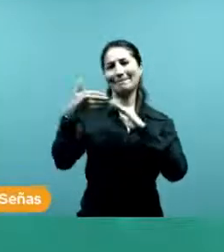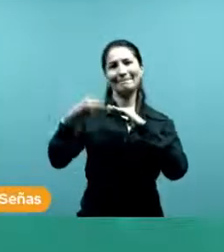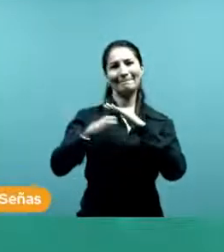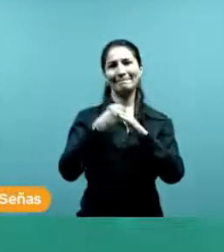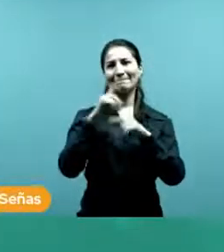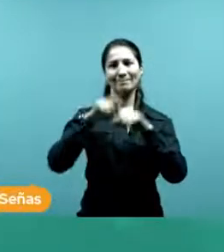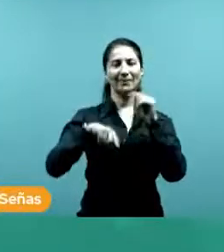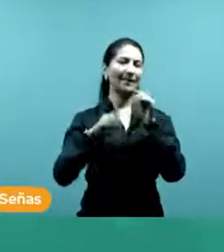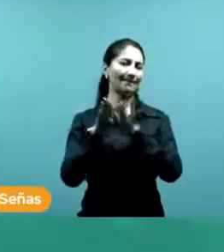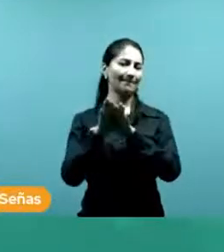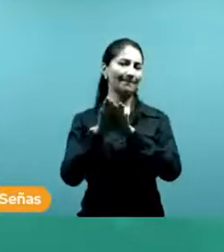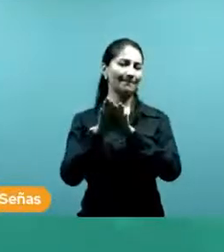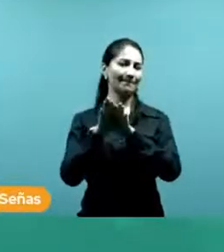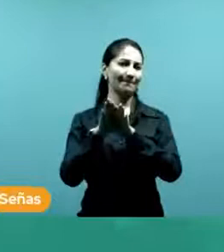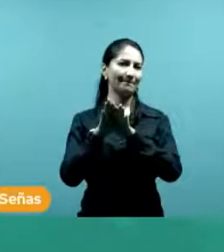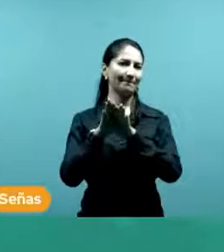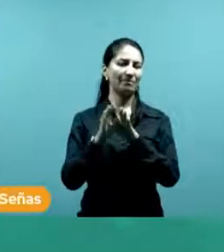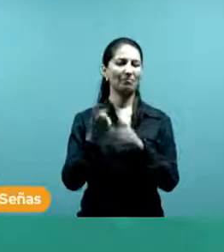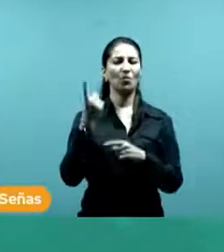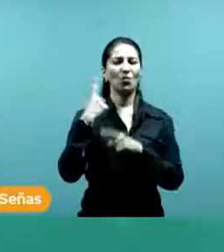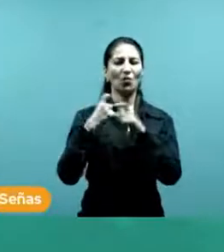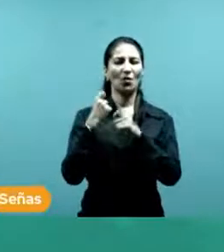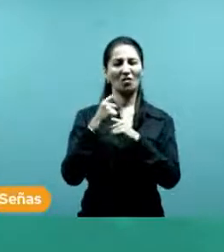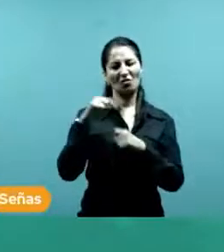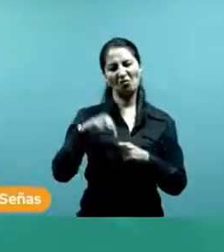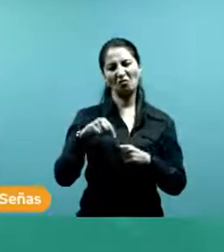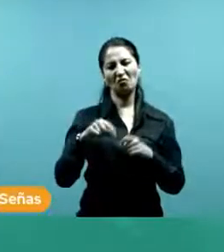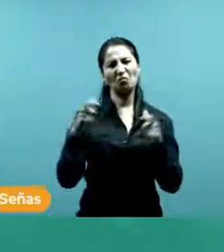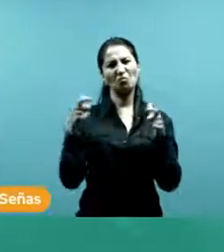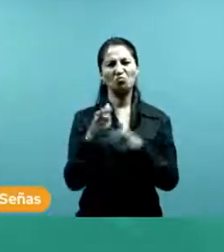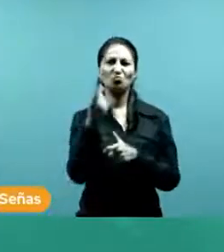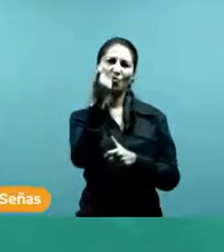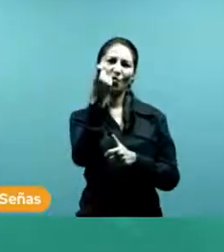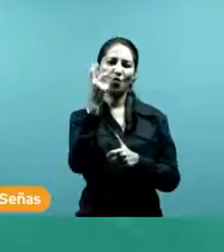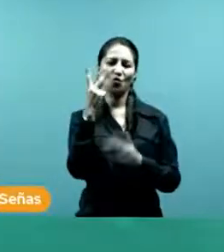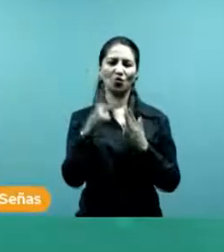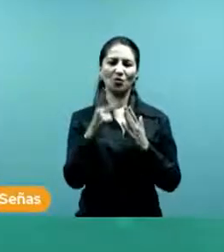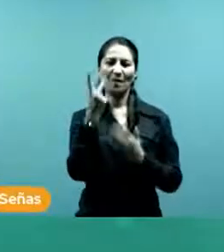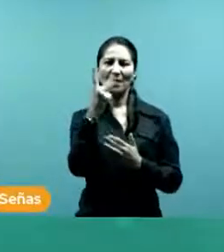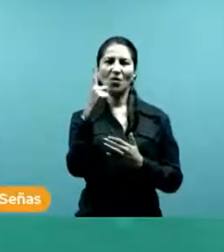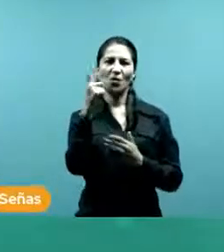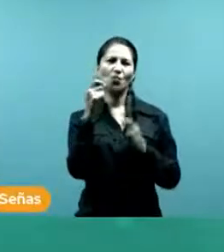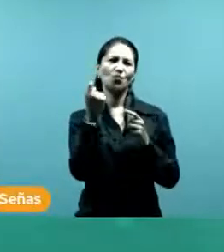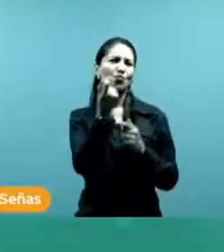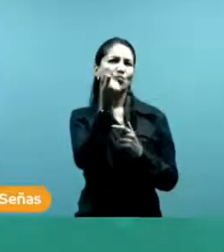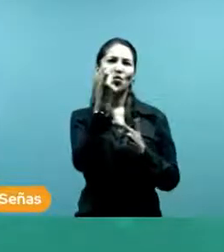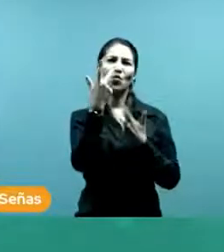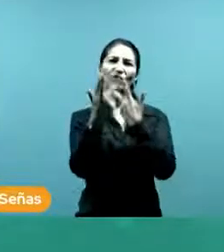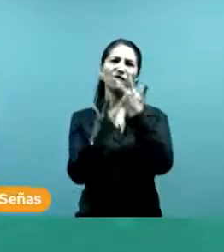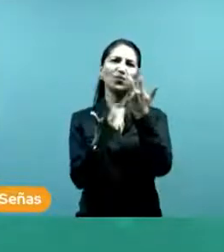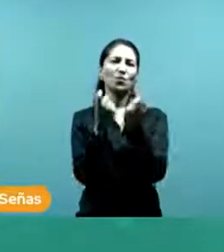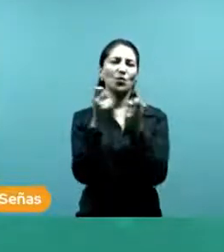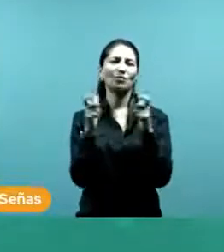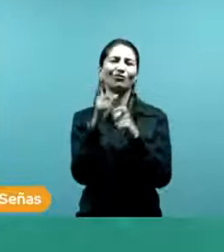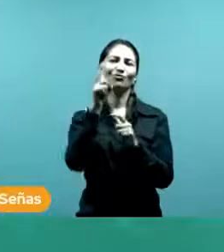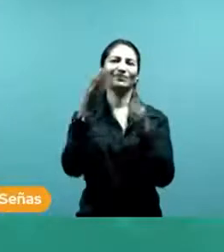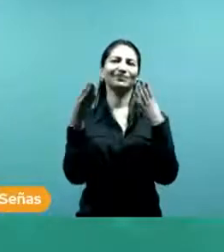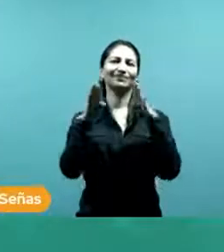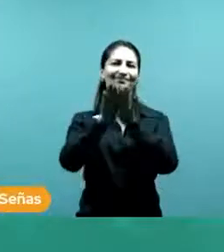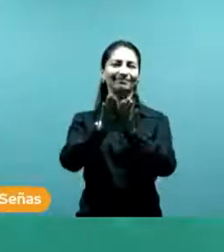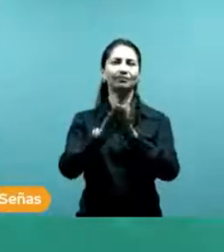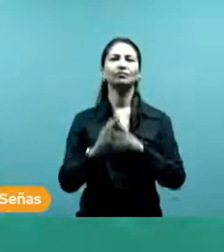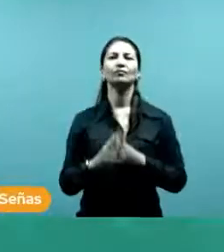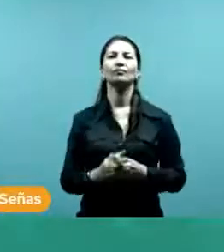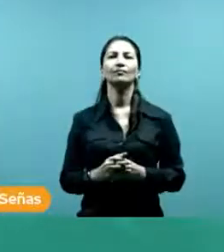than números half a del 2021 van a ser aún más pequeños del 2020. So this is a huge blow in the institution